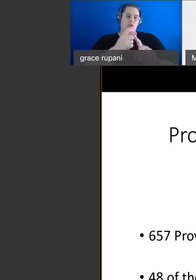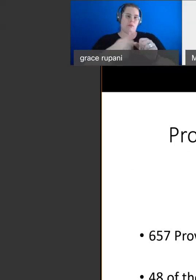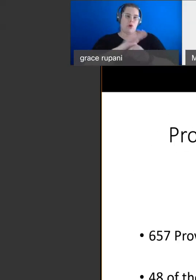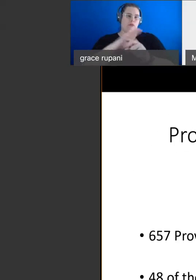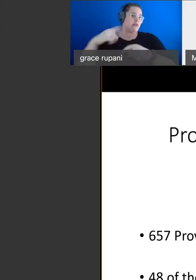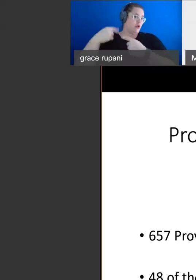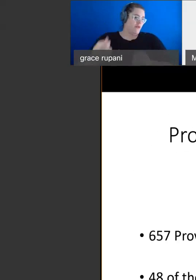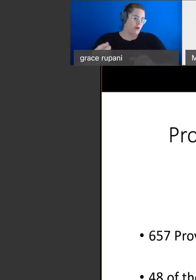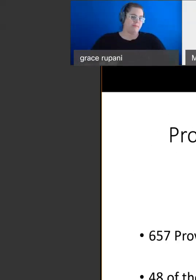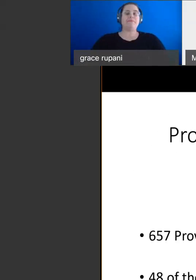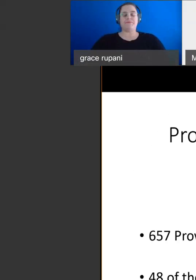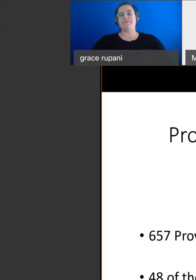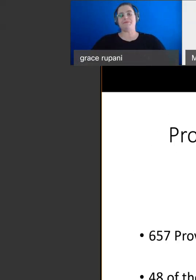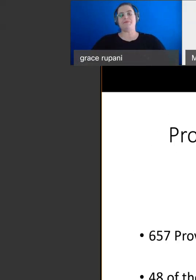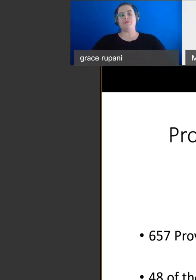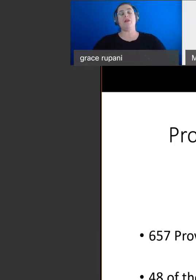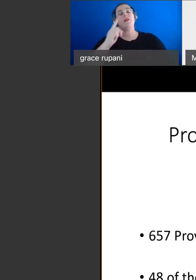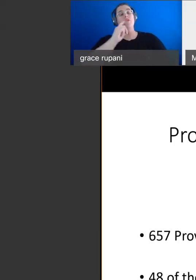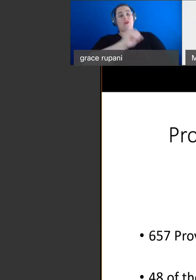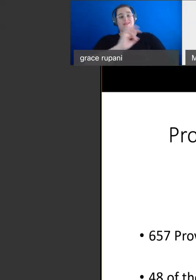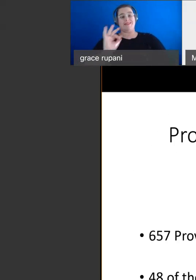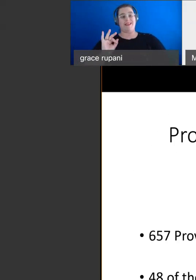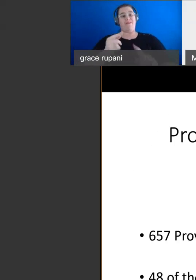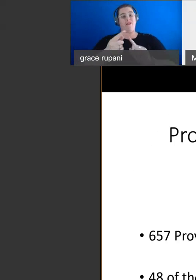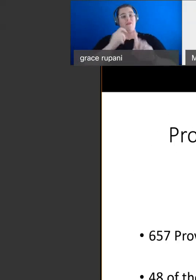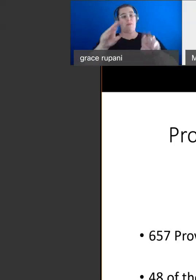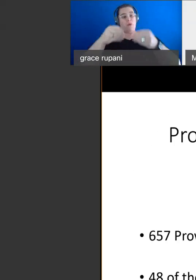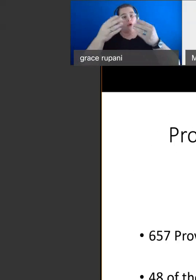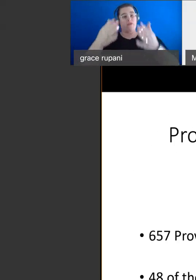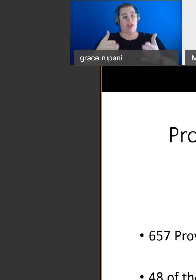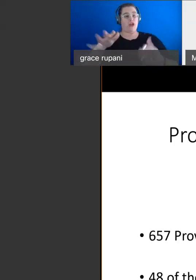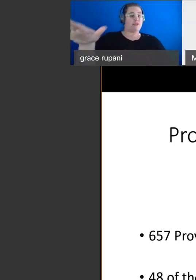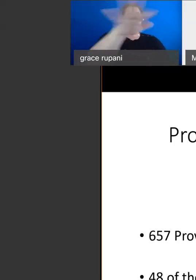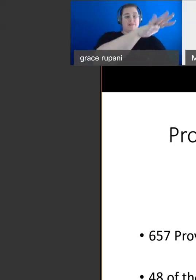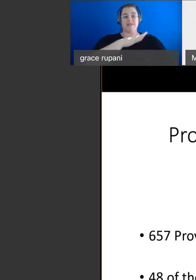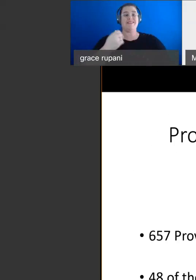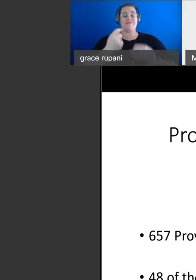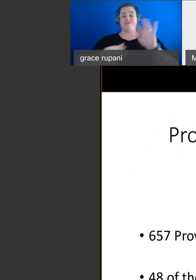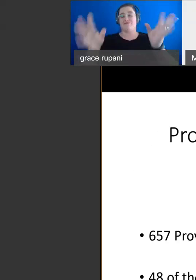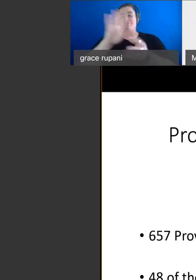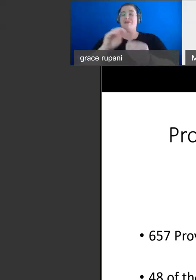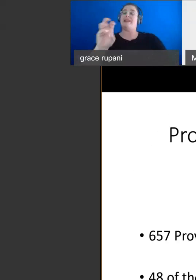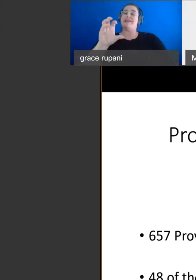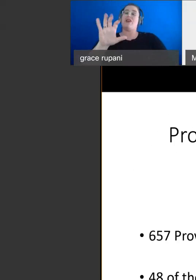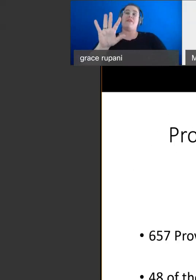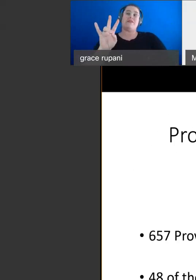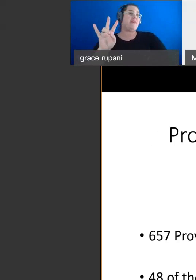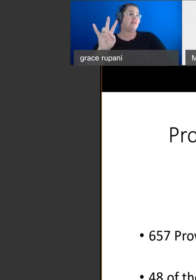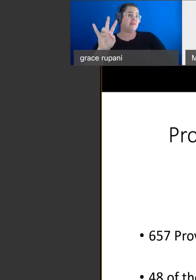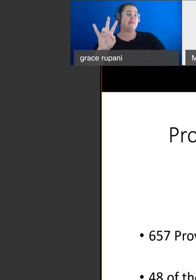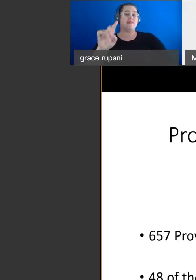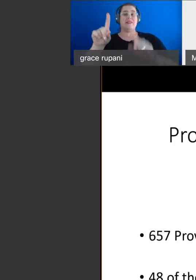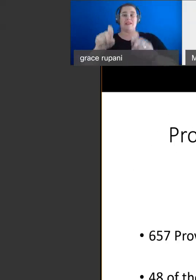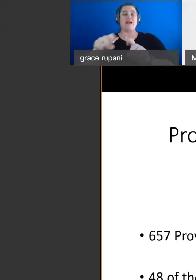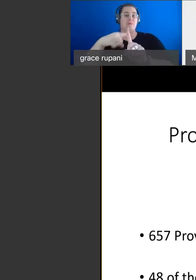For provider staff, there are 157 provider staff who have tested positive for COVID. 48